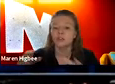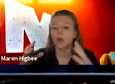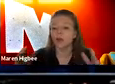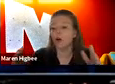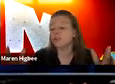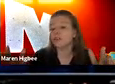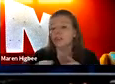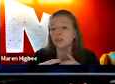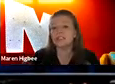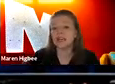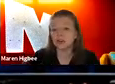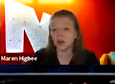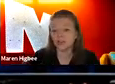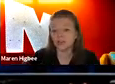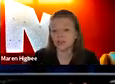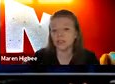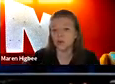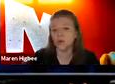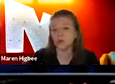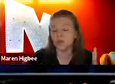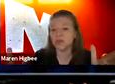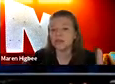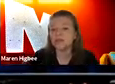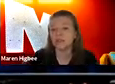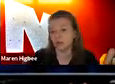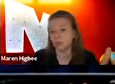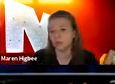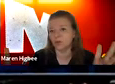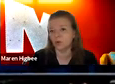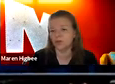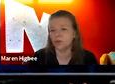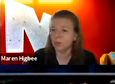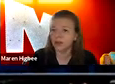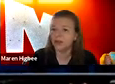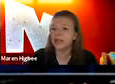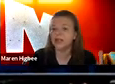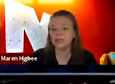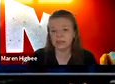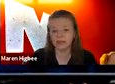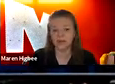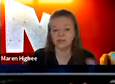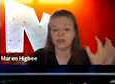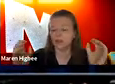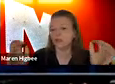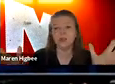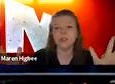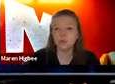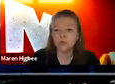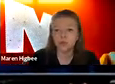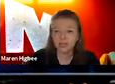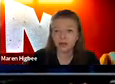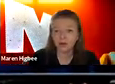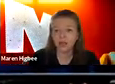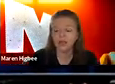So all of a sudden your entire conference is going to be easily available in a recorded format instead of a really